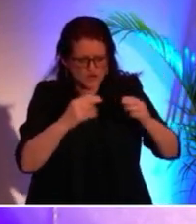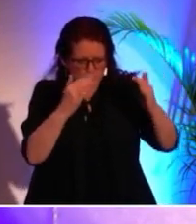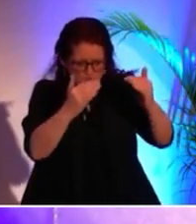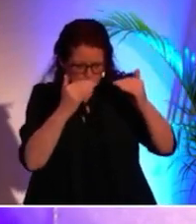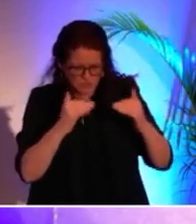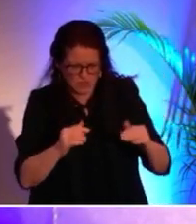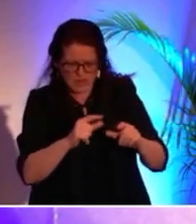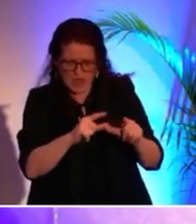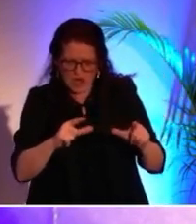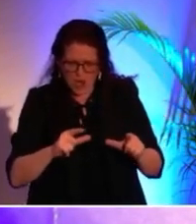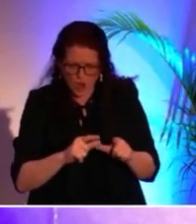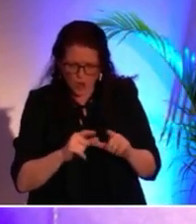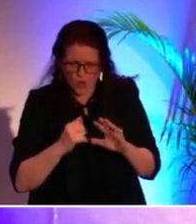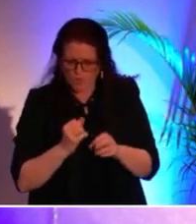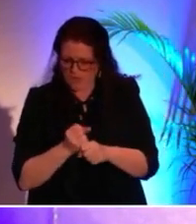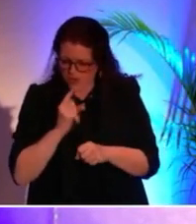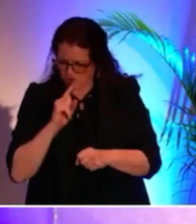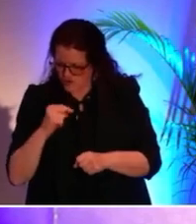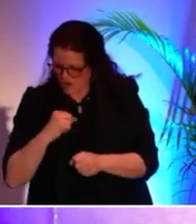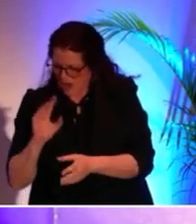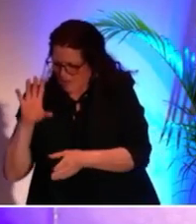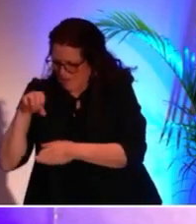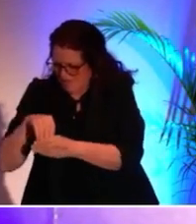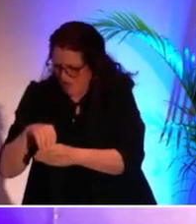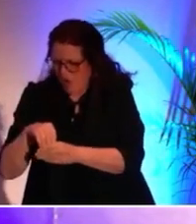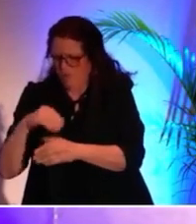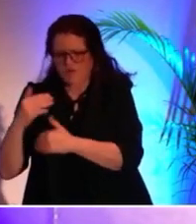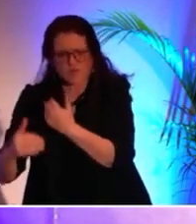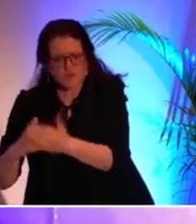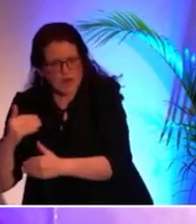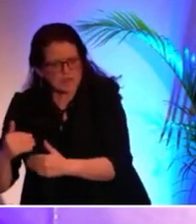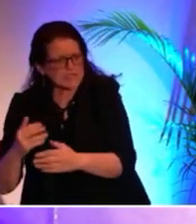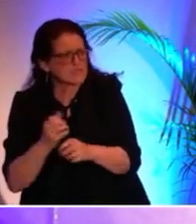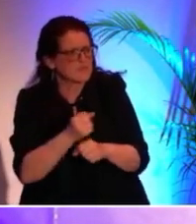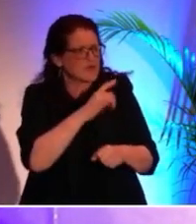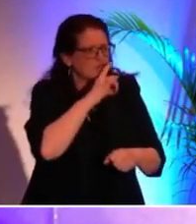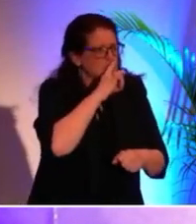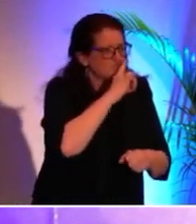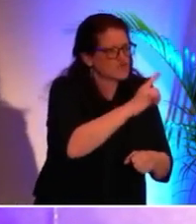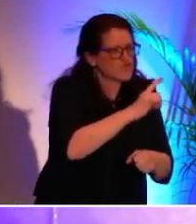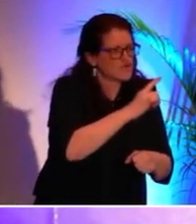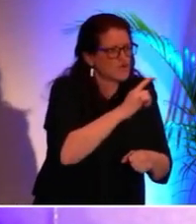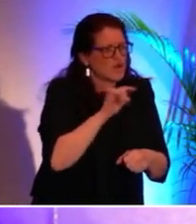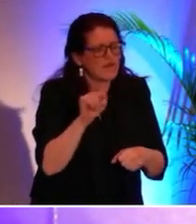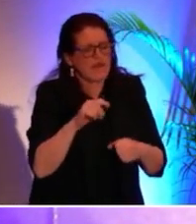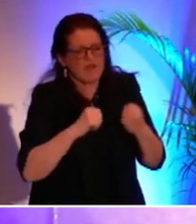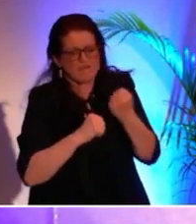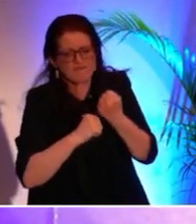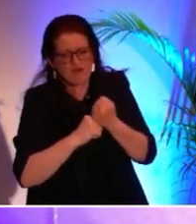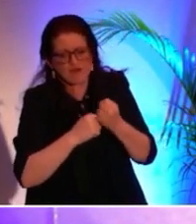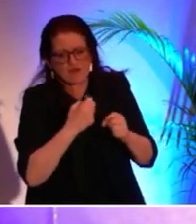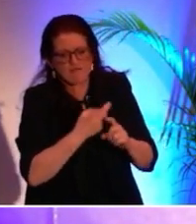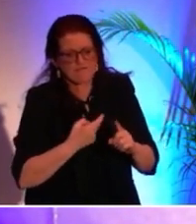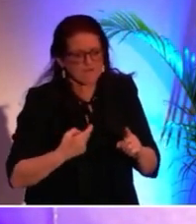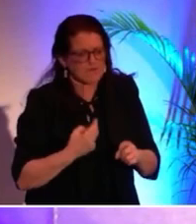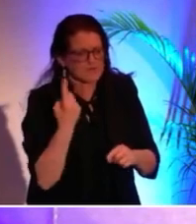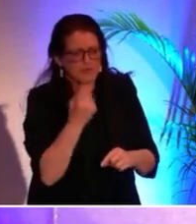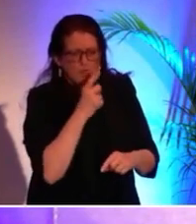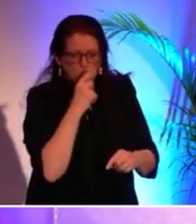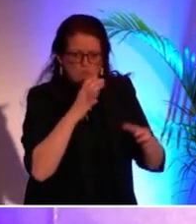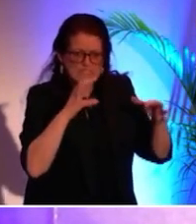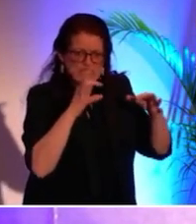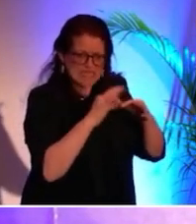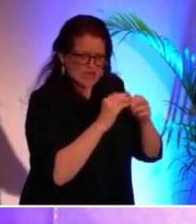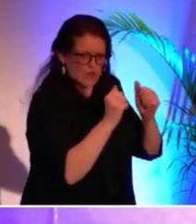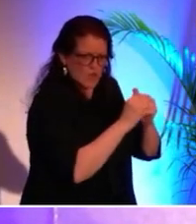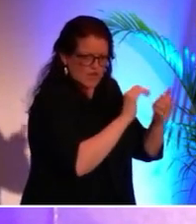making sure I'm at the table, I'm part of the process, and then they're making sure they are funding someone who's connected to that